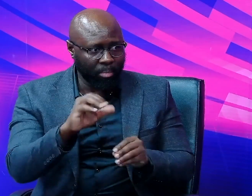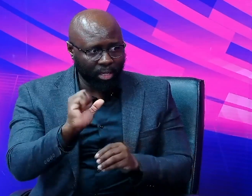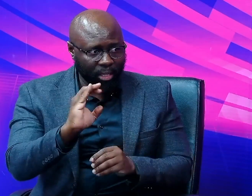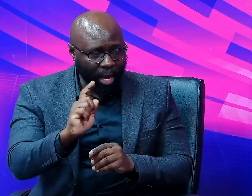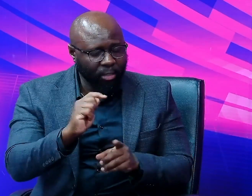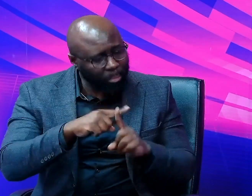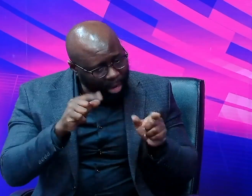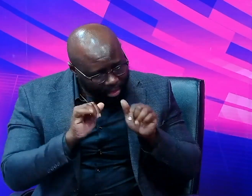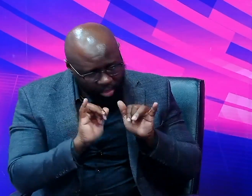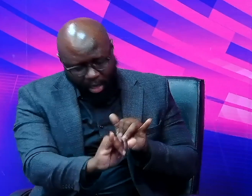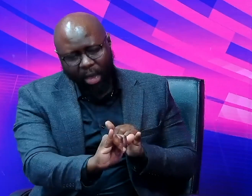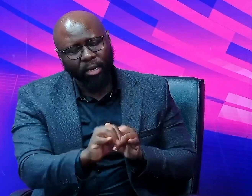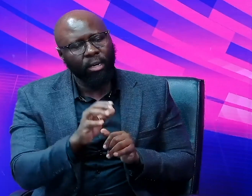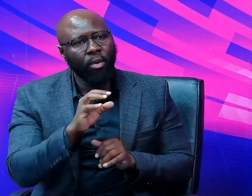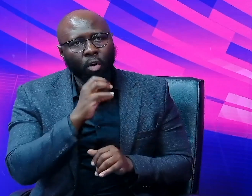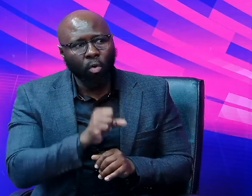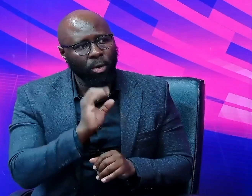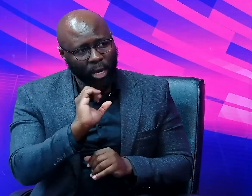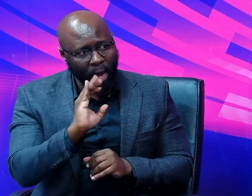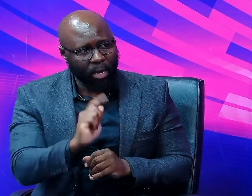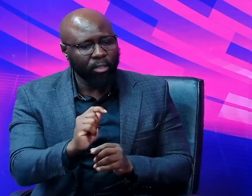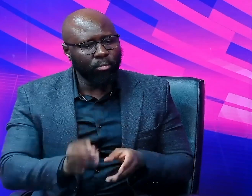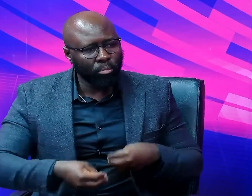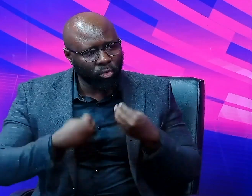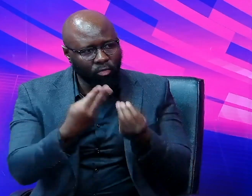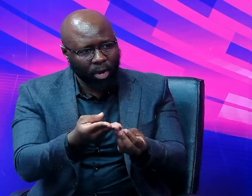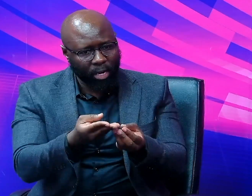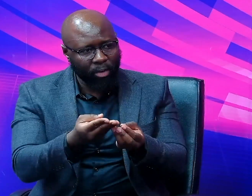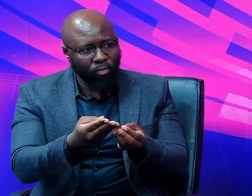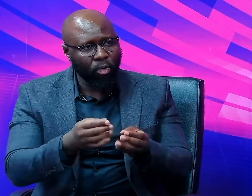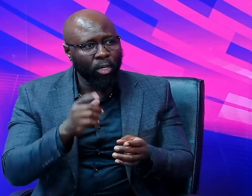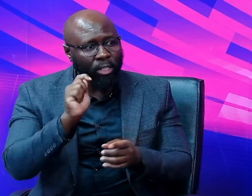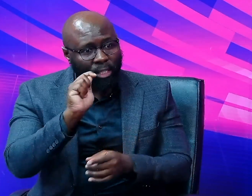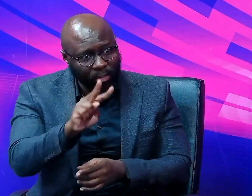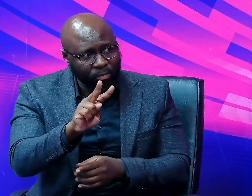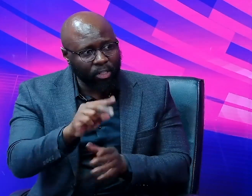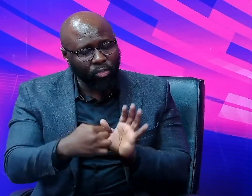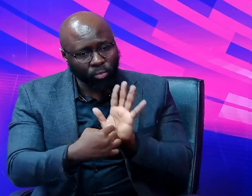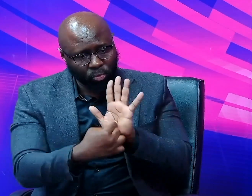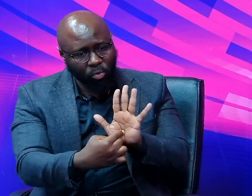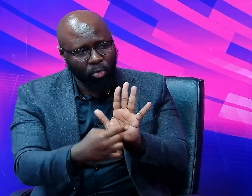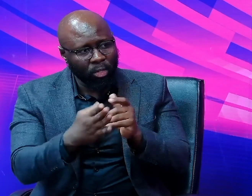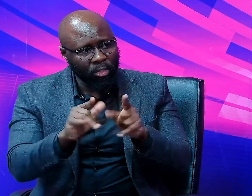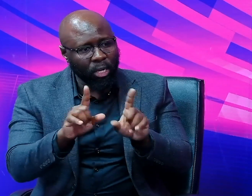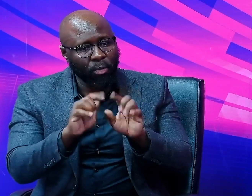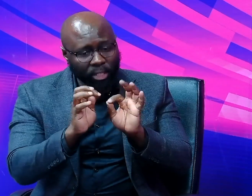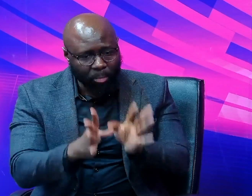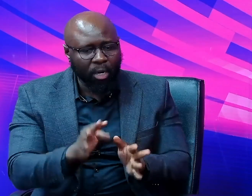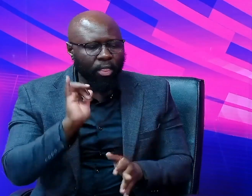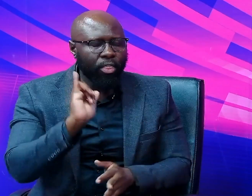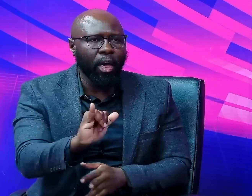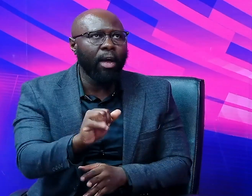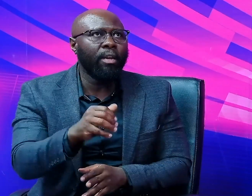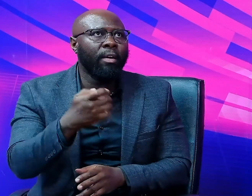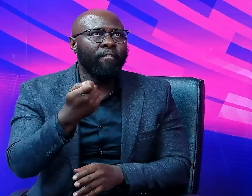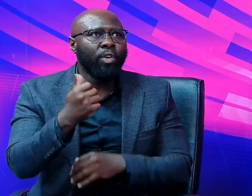2025 Disability Act. Because the old act provided that the